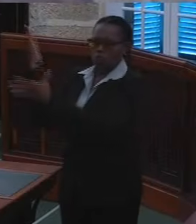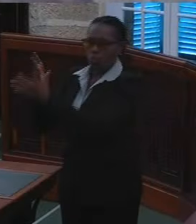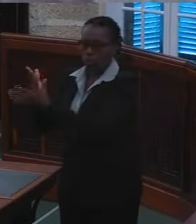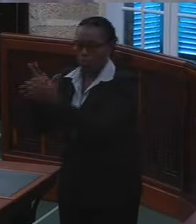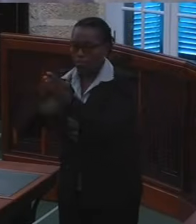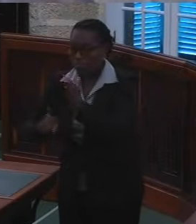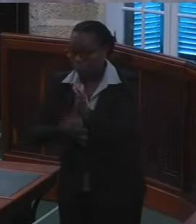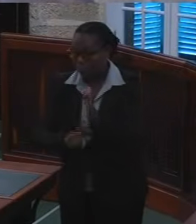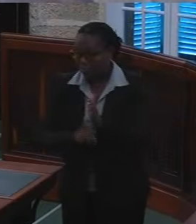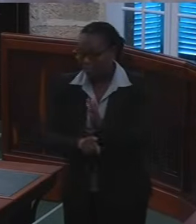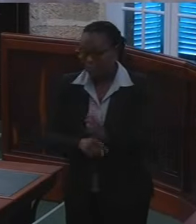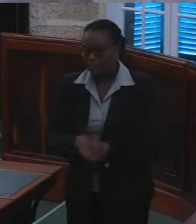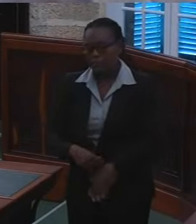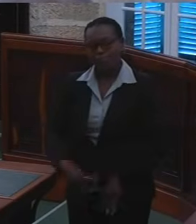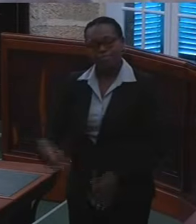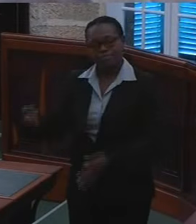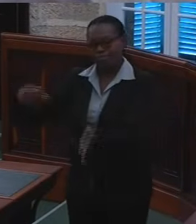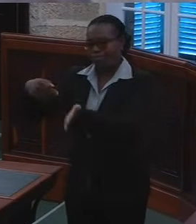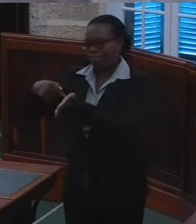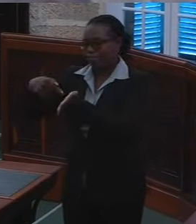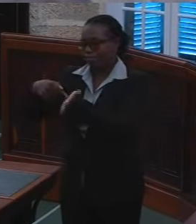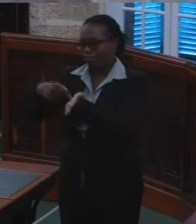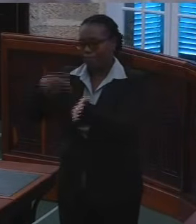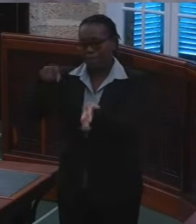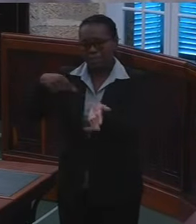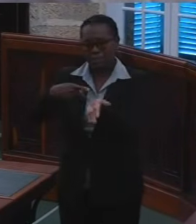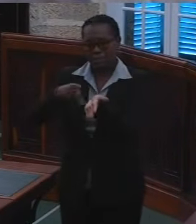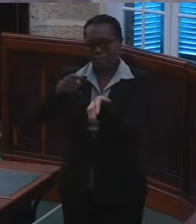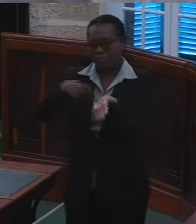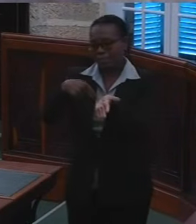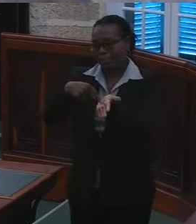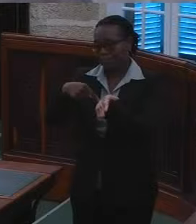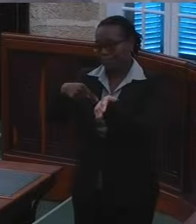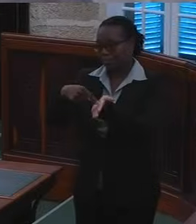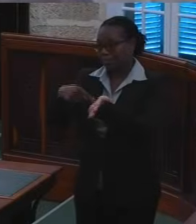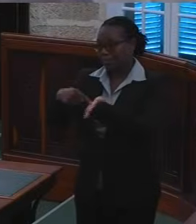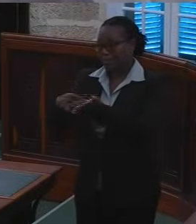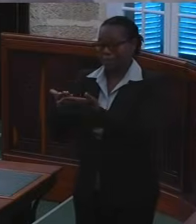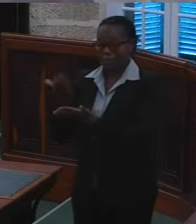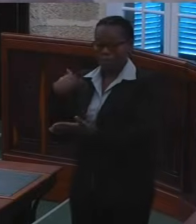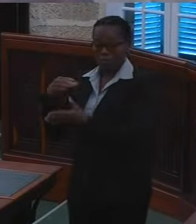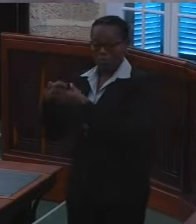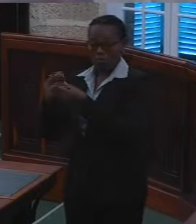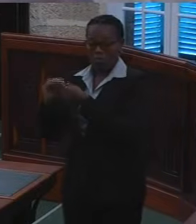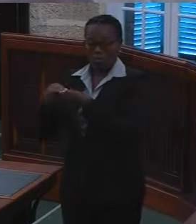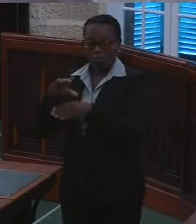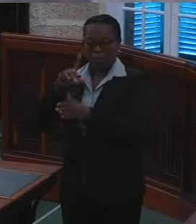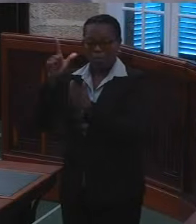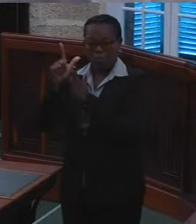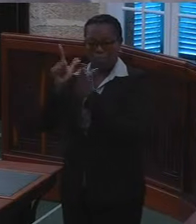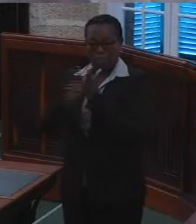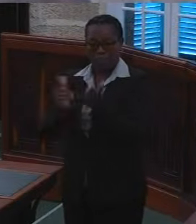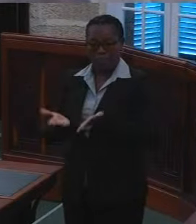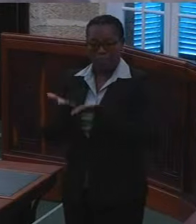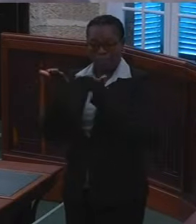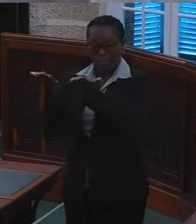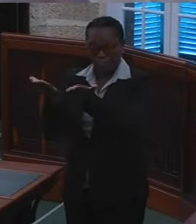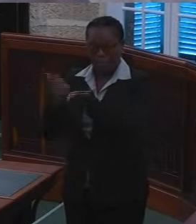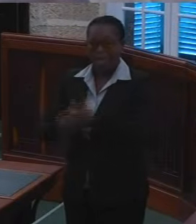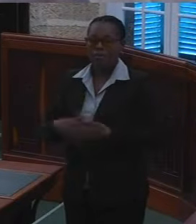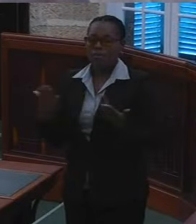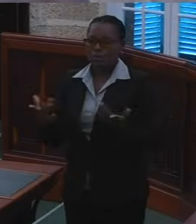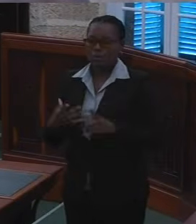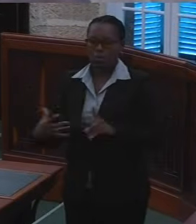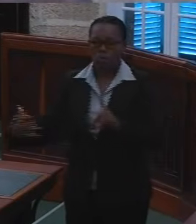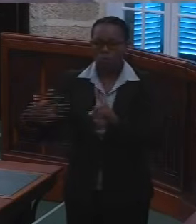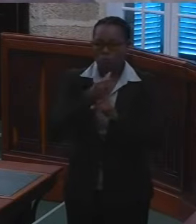course, be, as I said before, this is part of the legislation, and there is a framework for arrest and